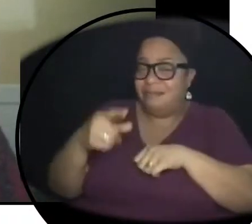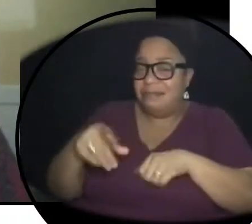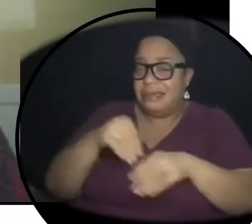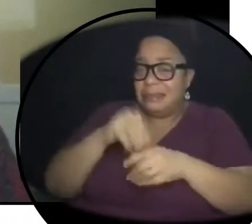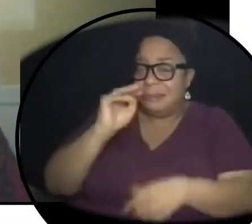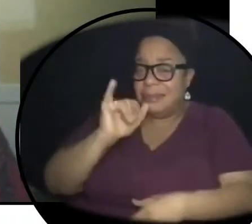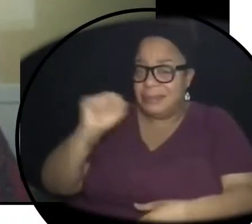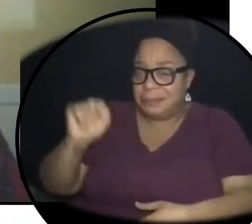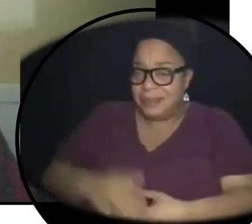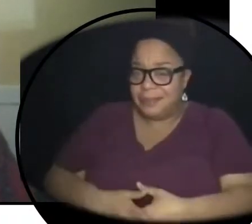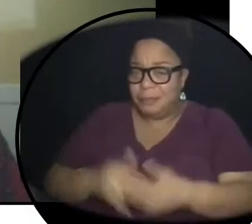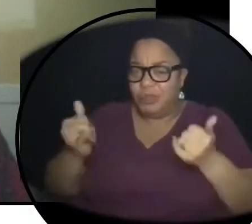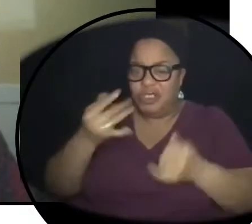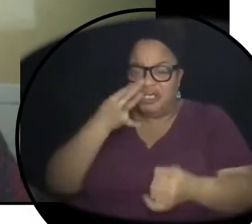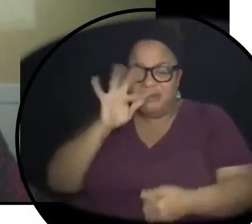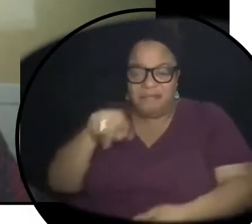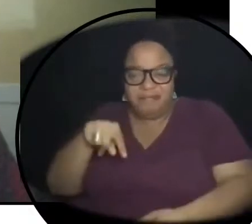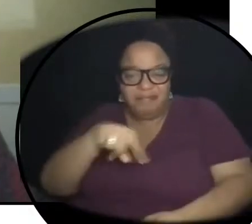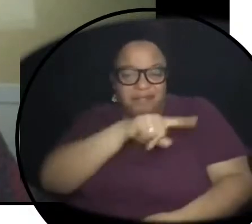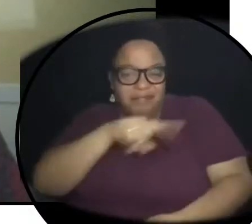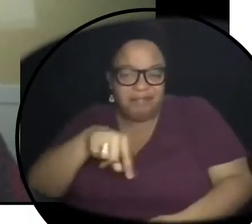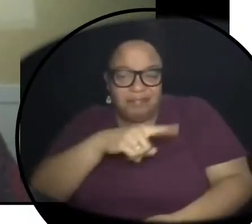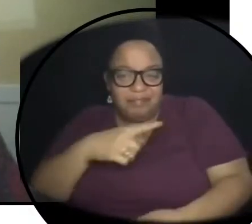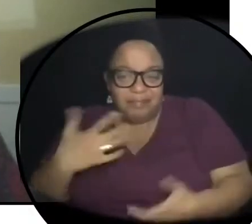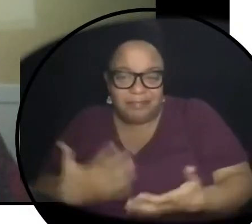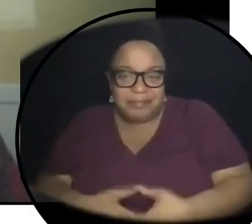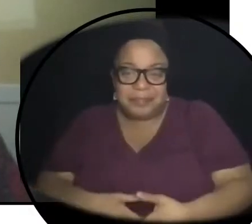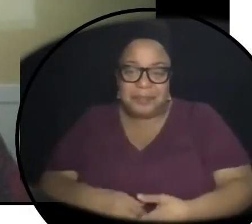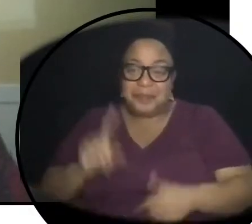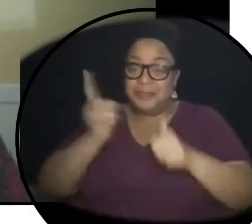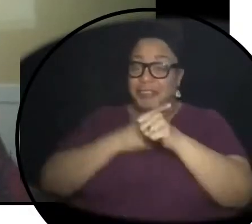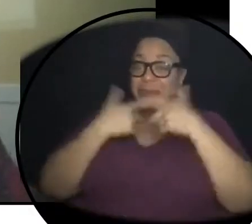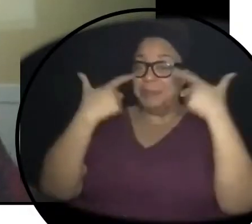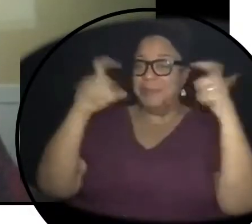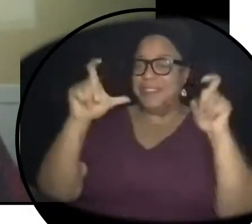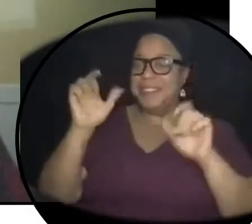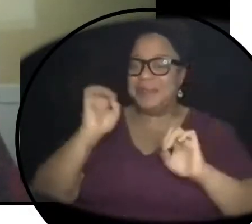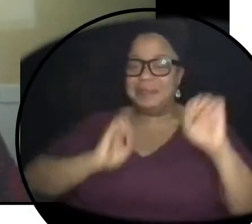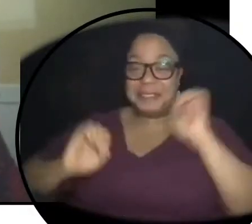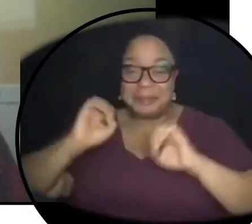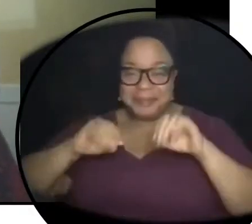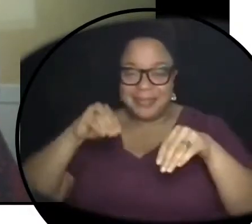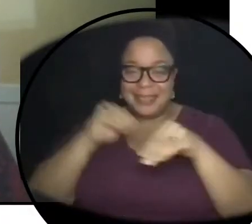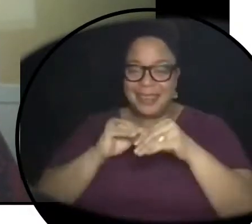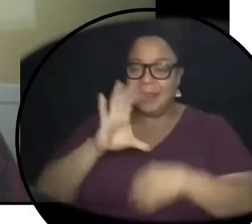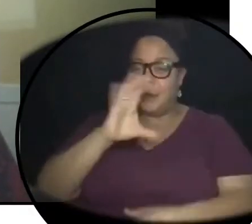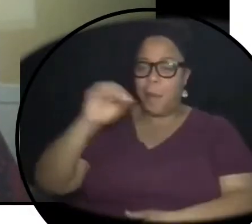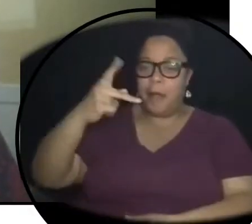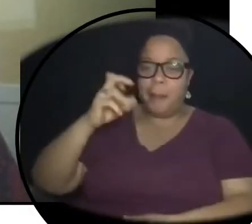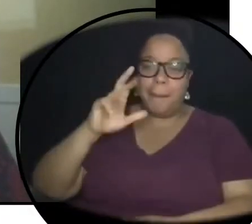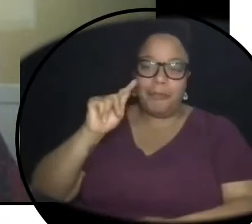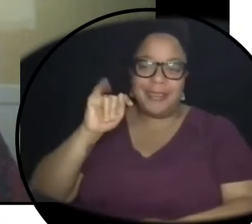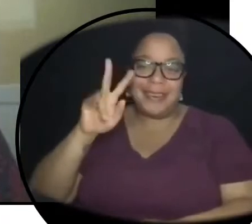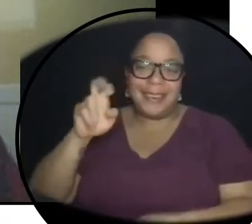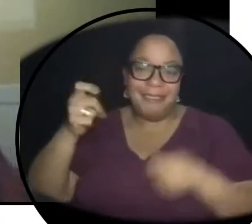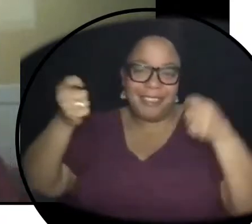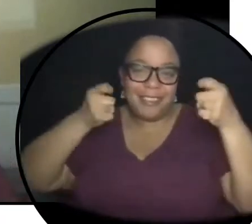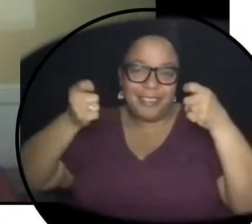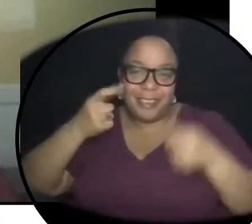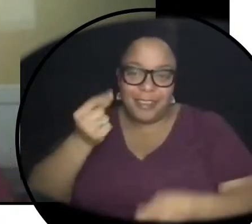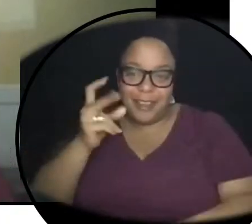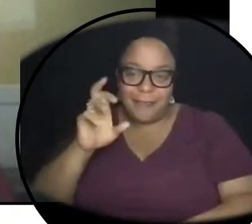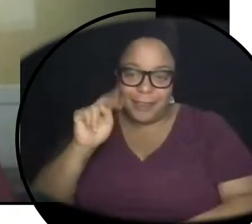you know, for the work that everyone has done to make this possible, to Haymarket Books, I want to start off